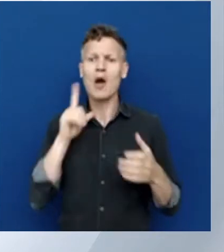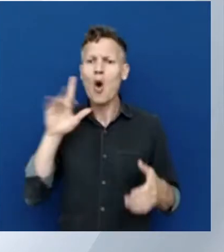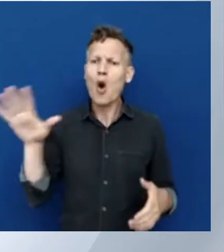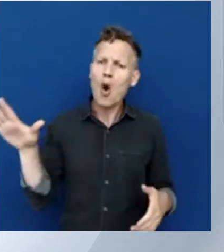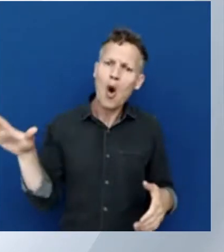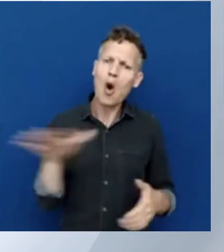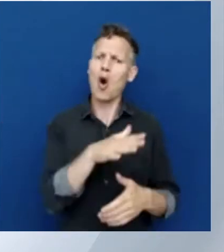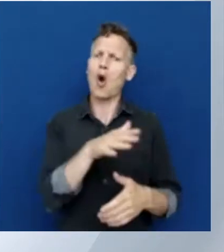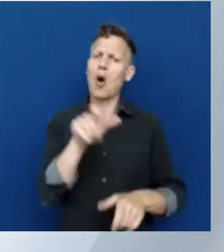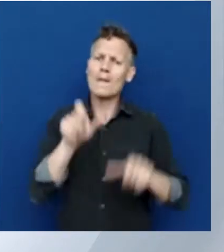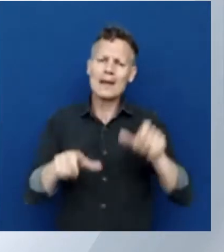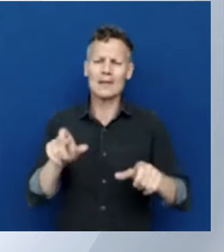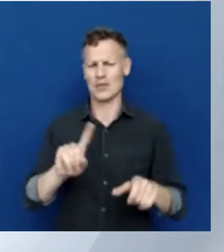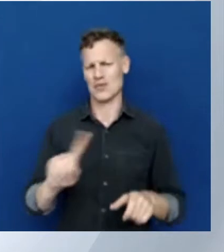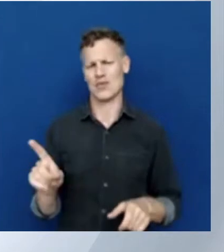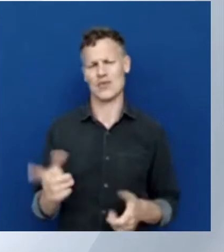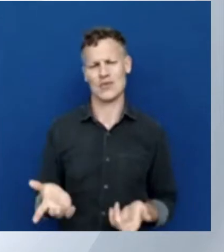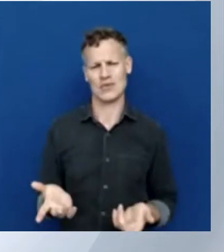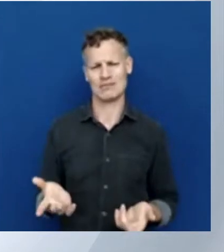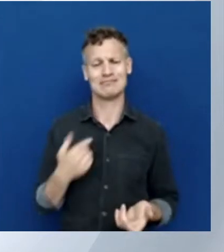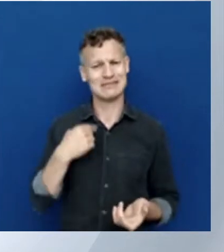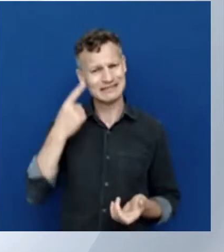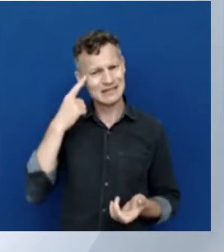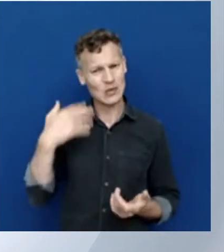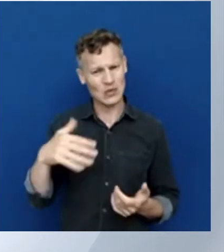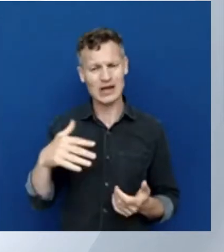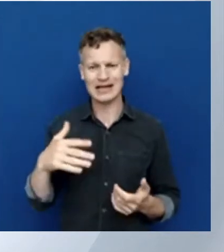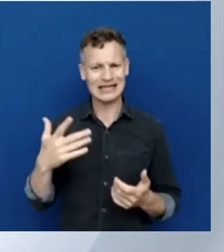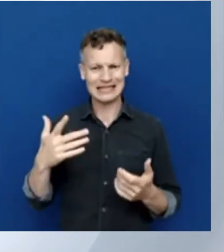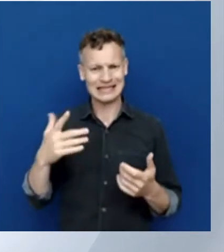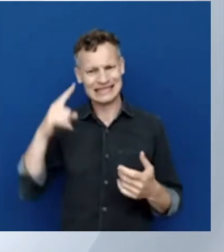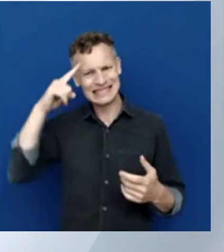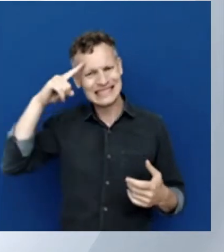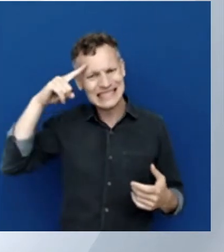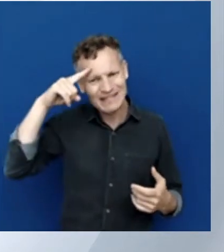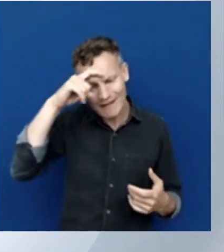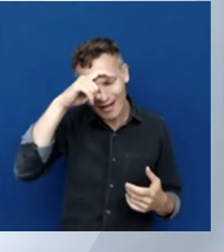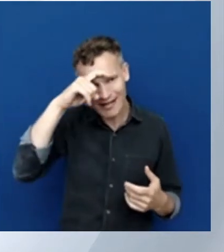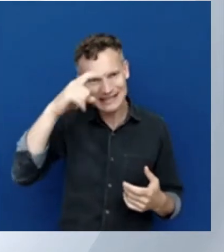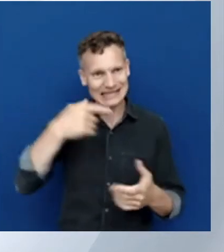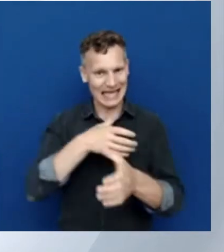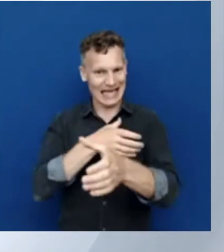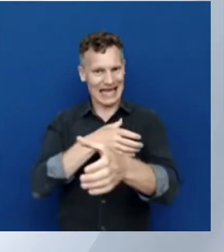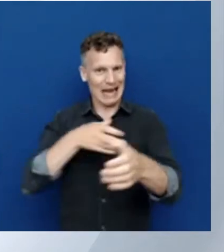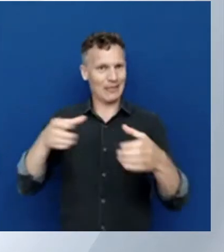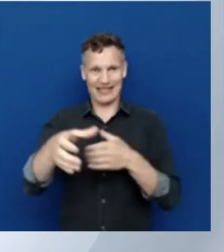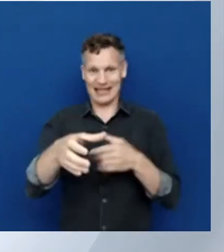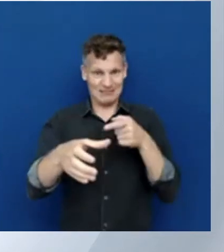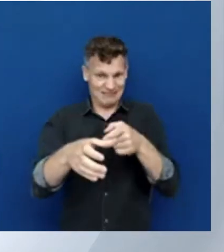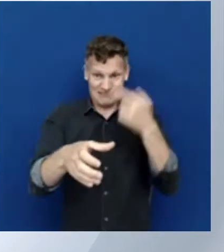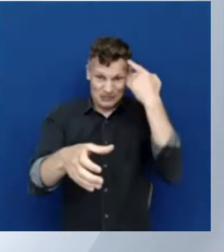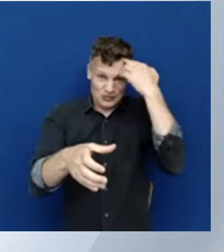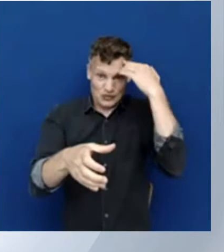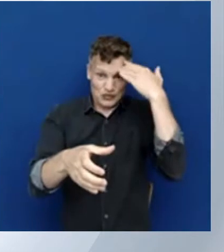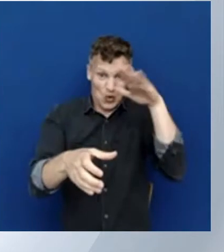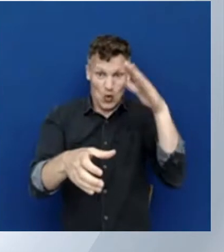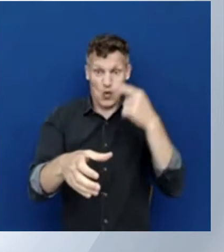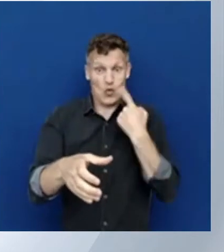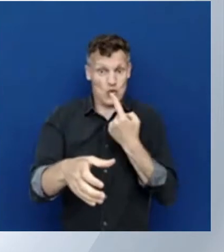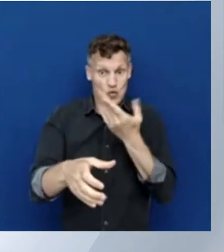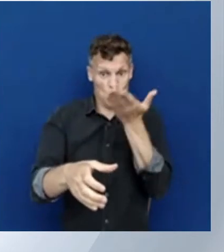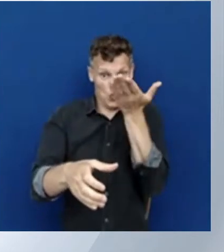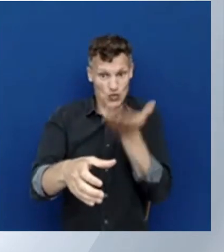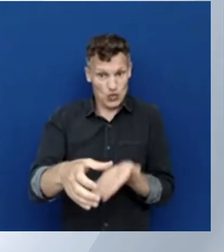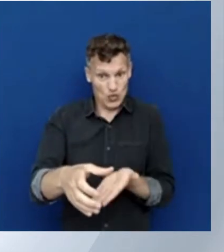say is that it's very difficult to be empathetic when you aren't that person. That's the basics of accessibility, that it